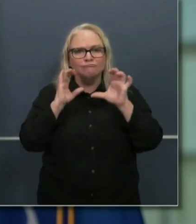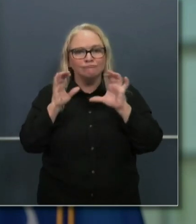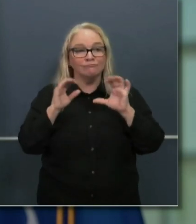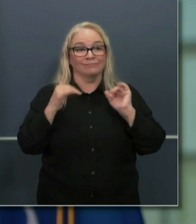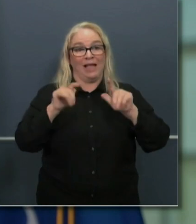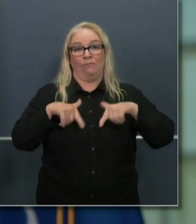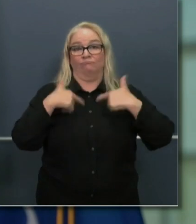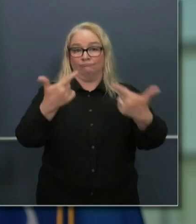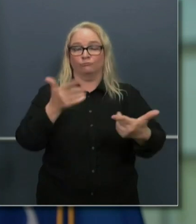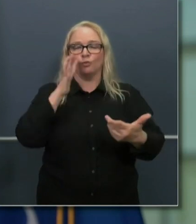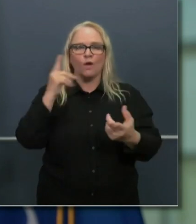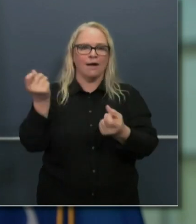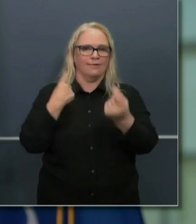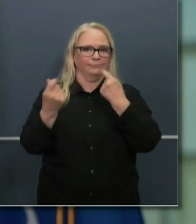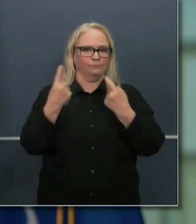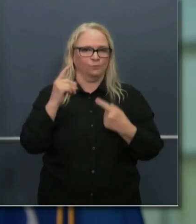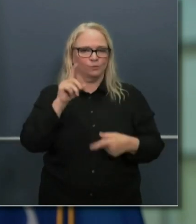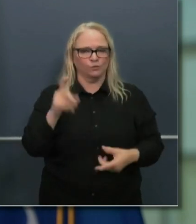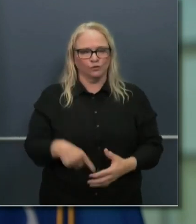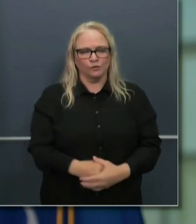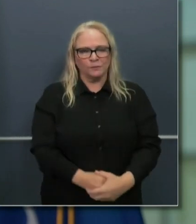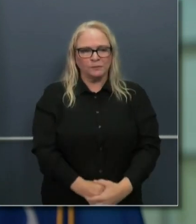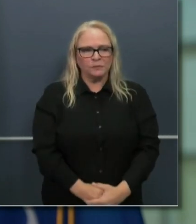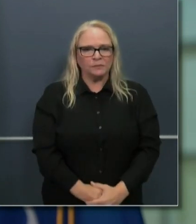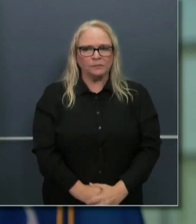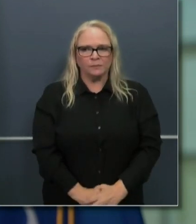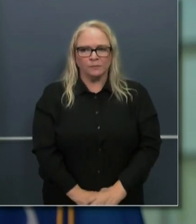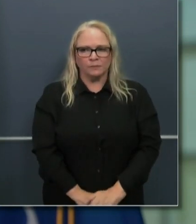today. Alex Michelson, Fox 11.